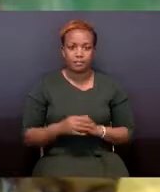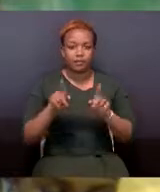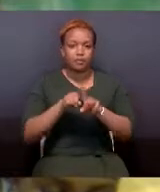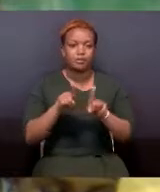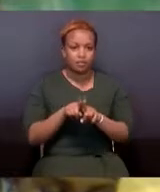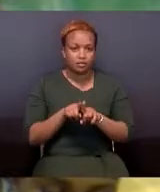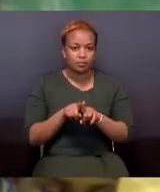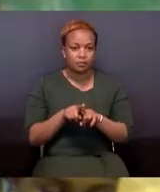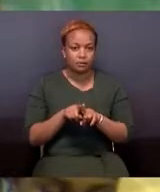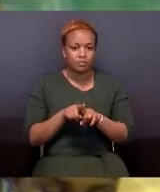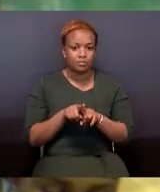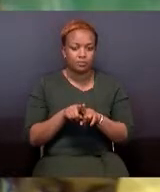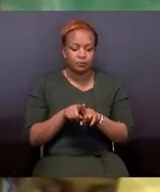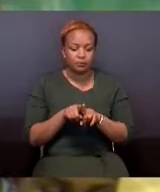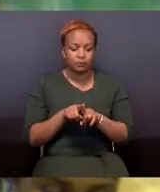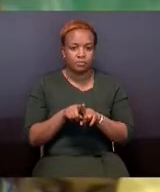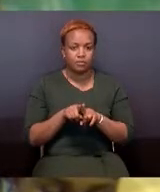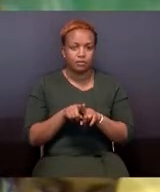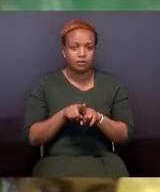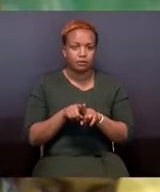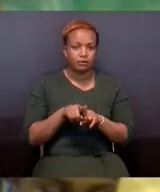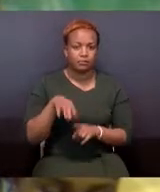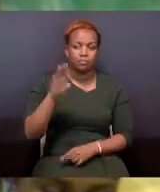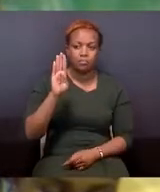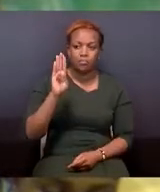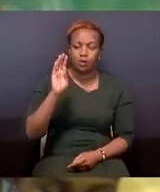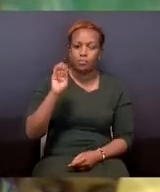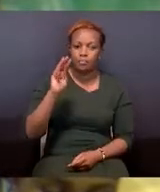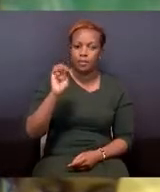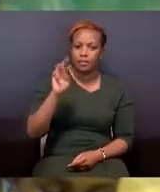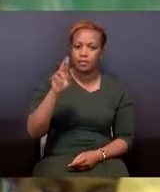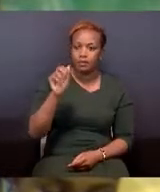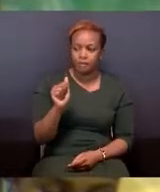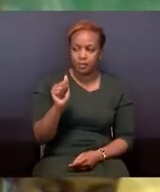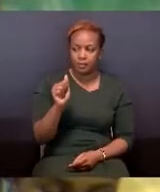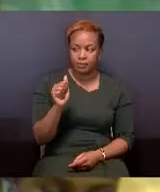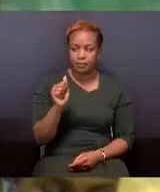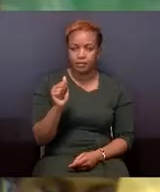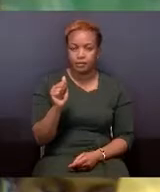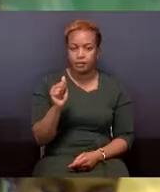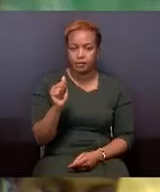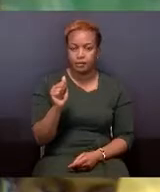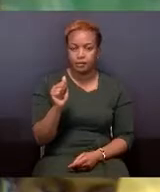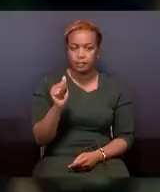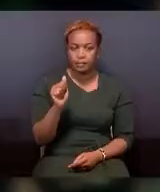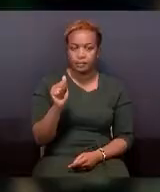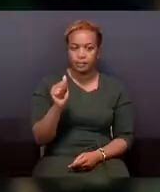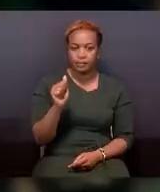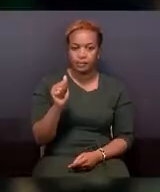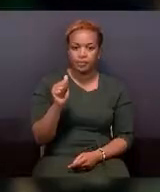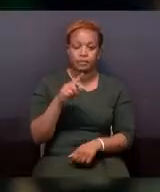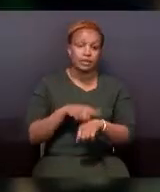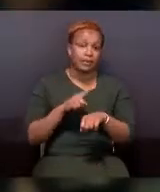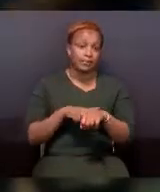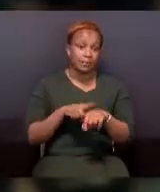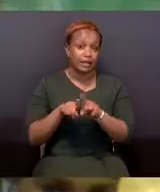P, you know. Mr. Gomera, I'll come to you now. And straight after that, I think it's important to talk about policies. Now, as